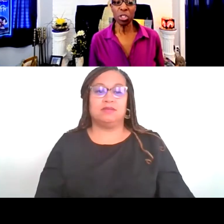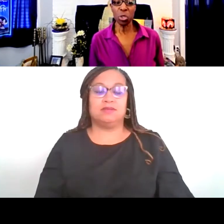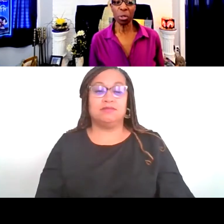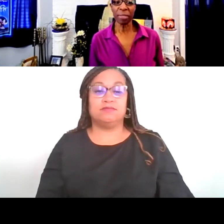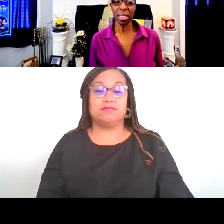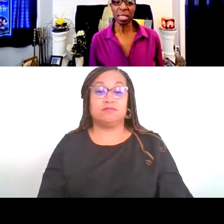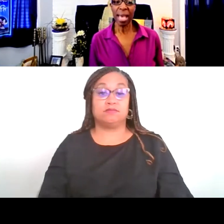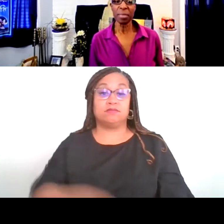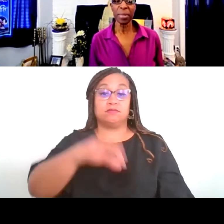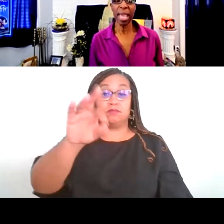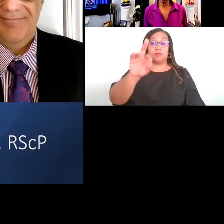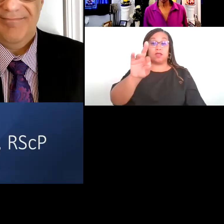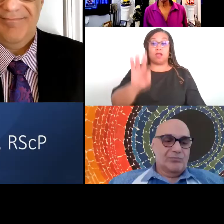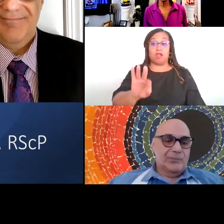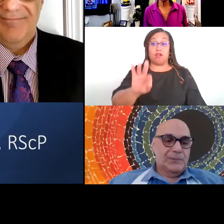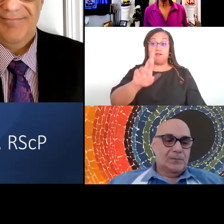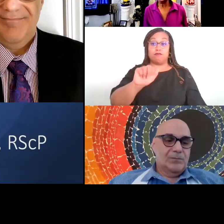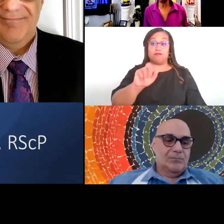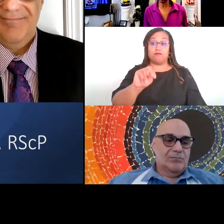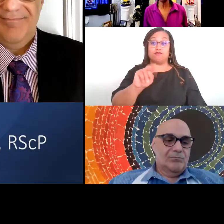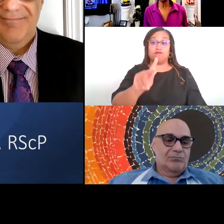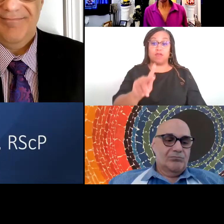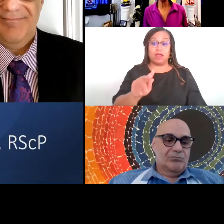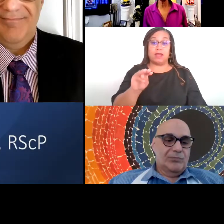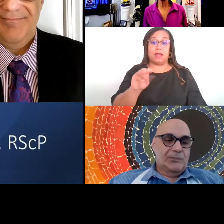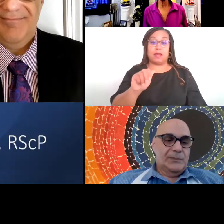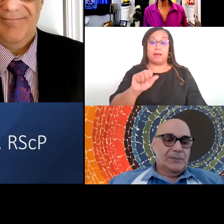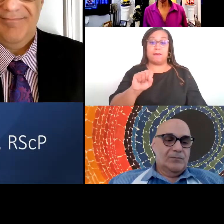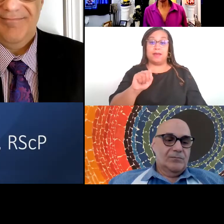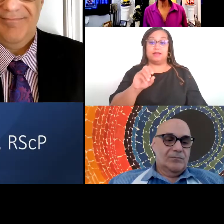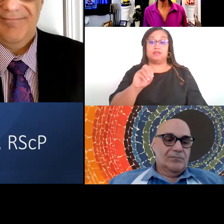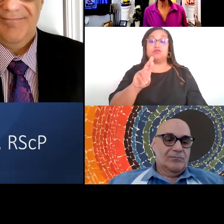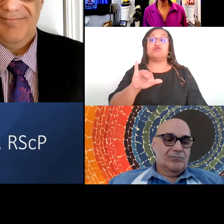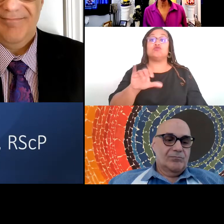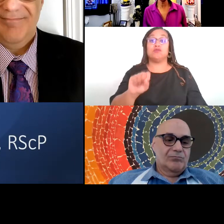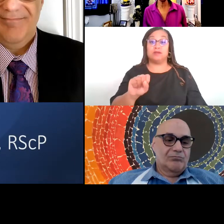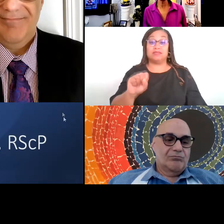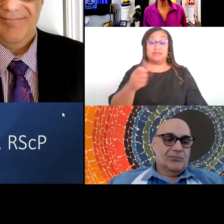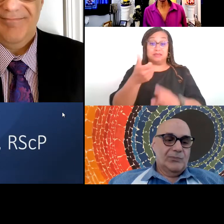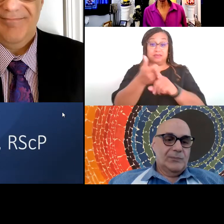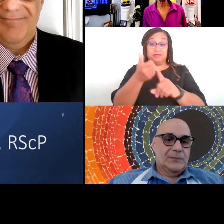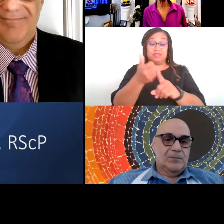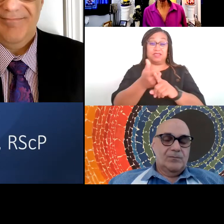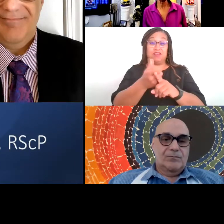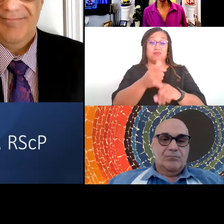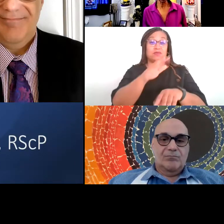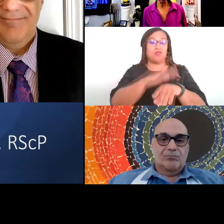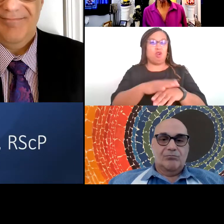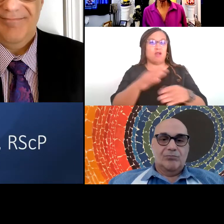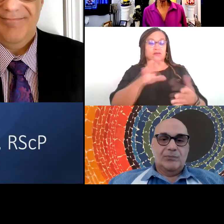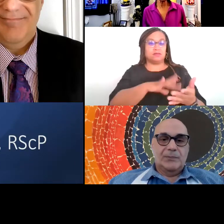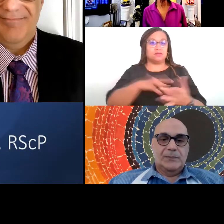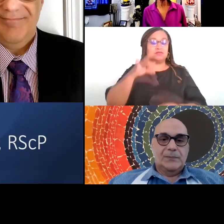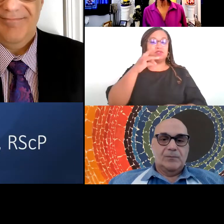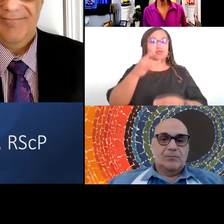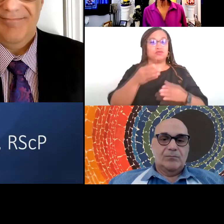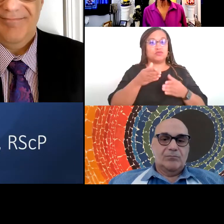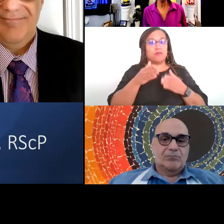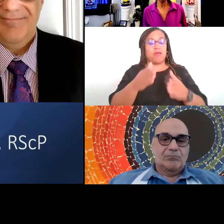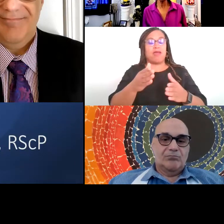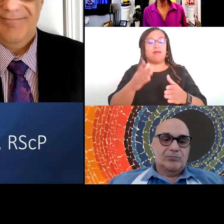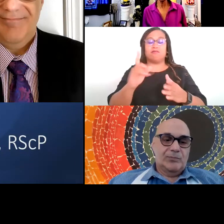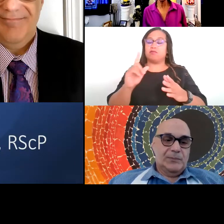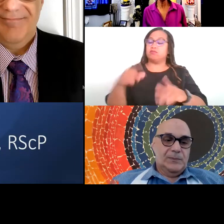Frank Mastoris has been on a spiritual path for a long time. He fell in love